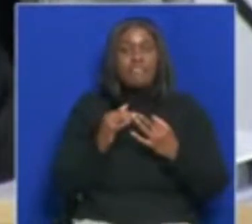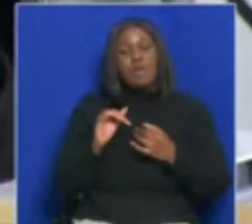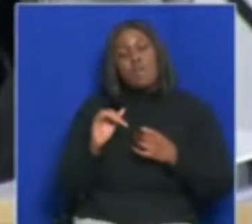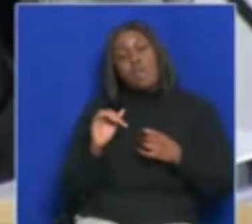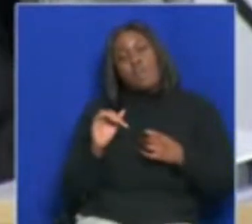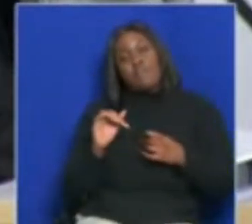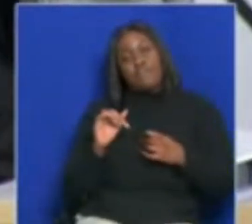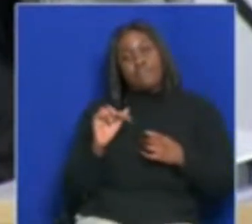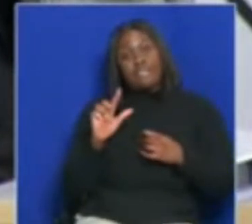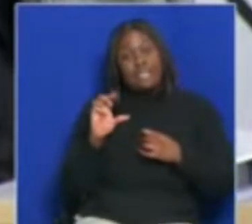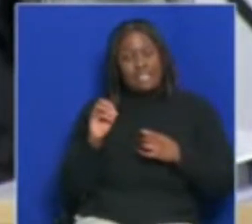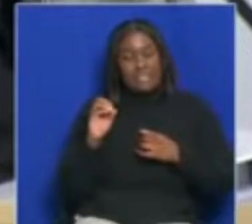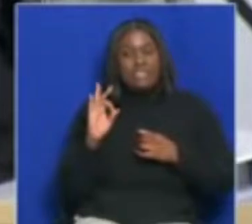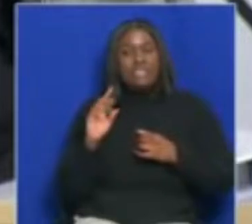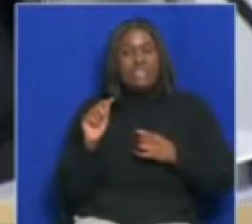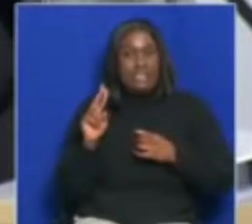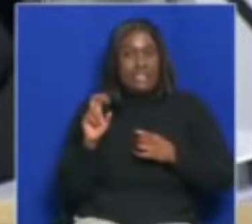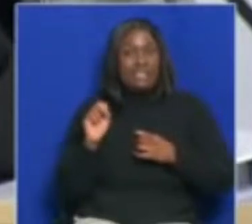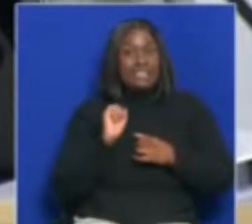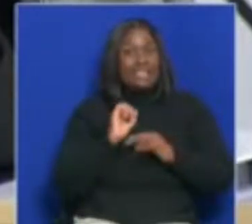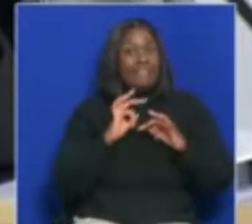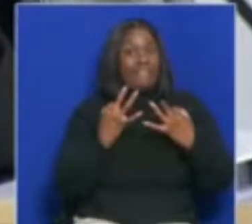Loftus and